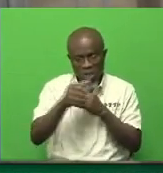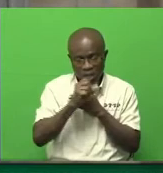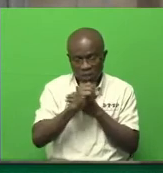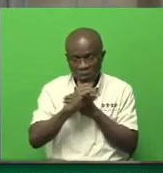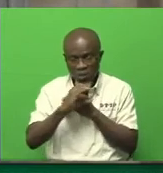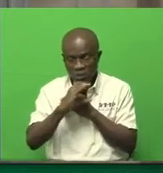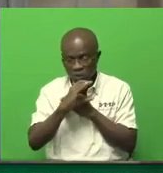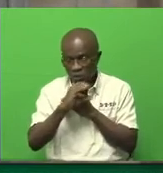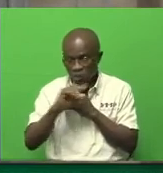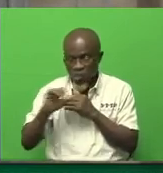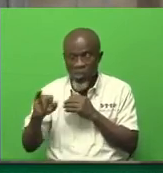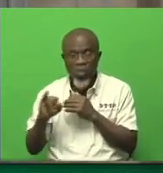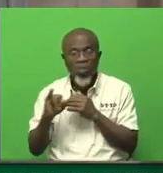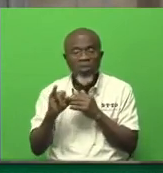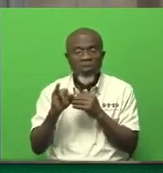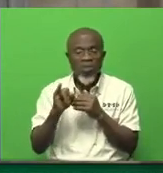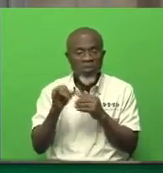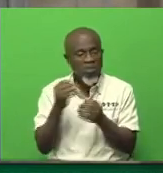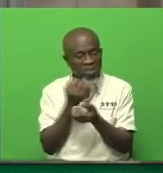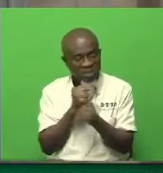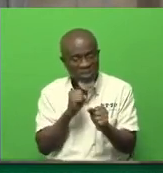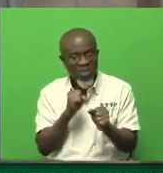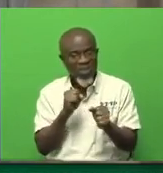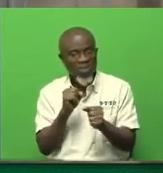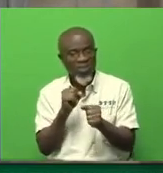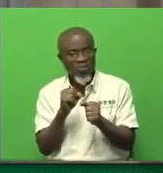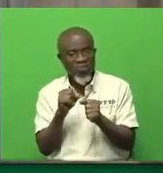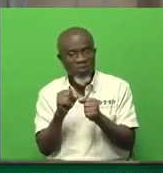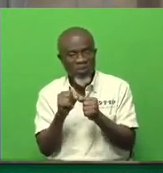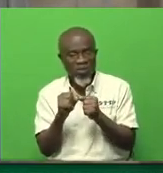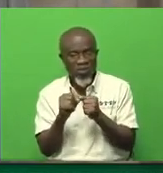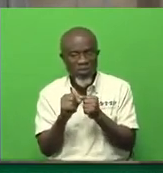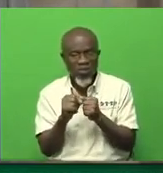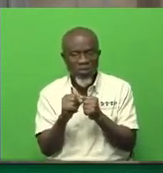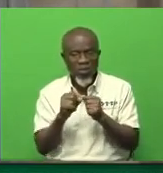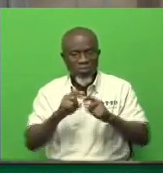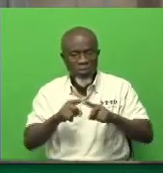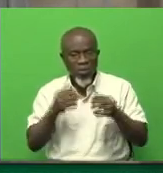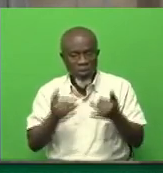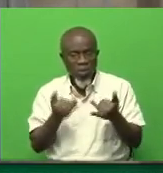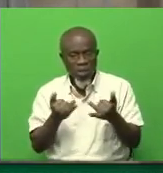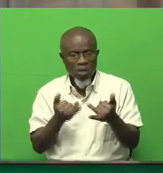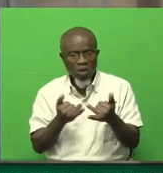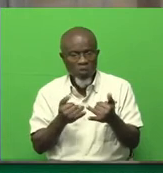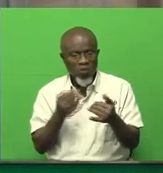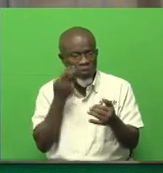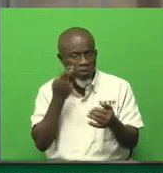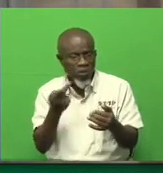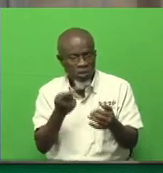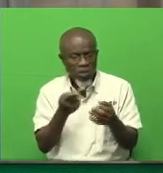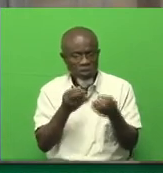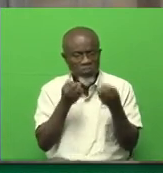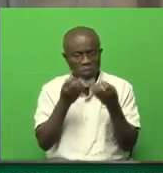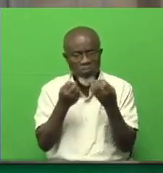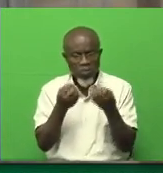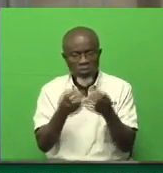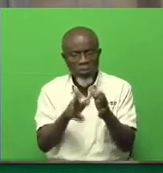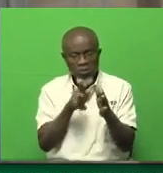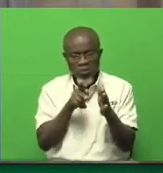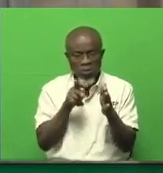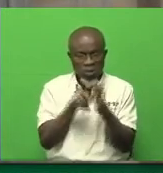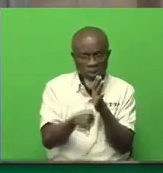were relatively safe and secure today our acquired districts are Killing Fields there are dumps from murder